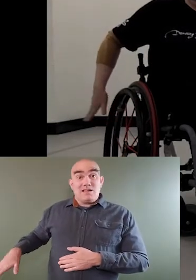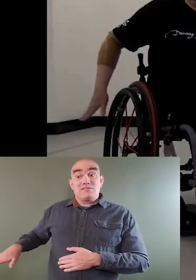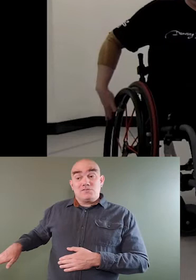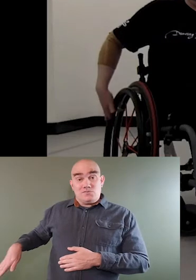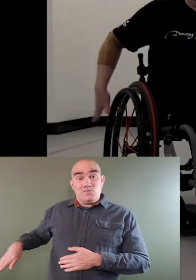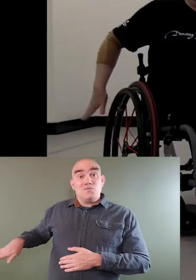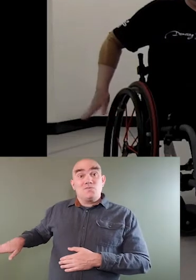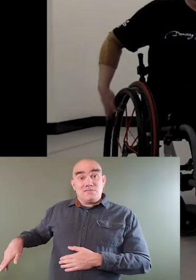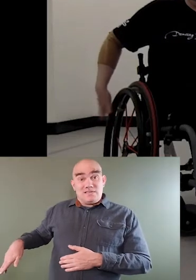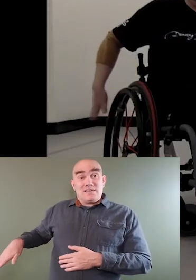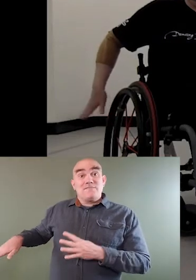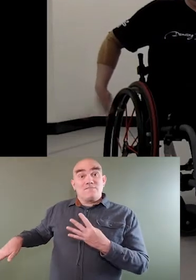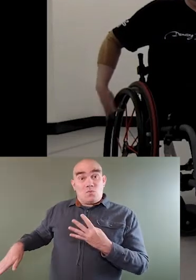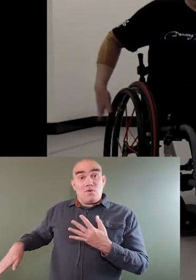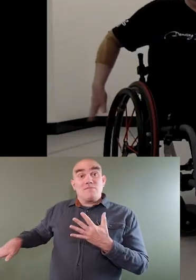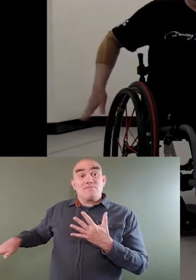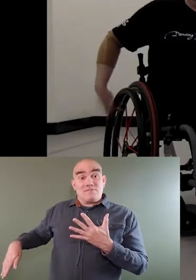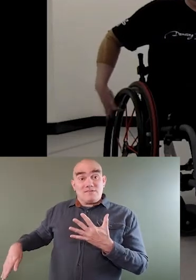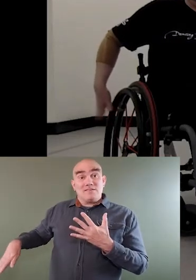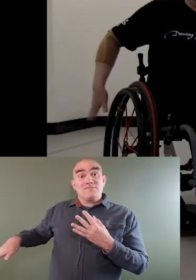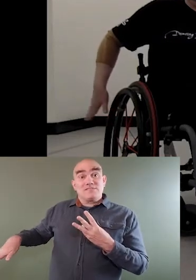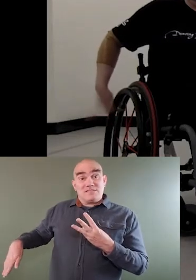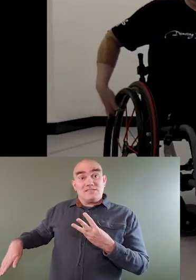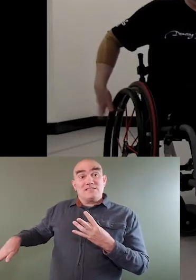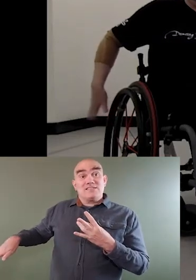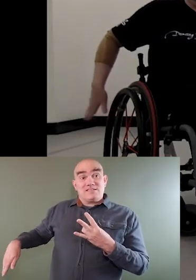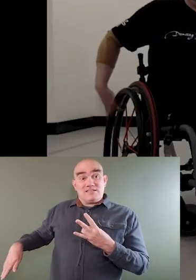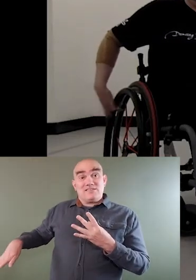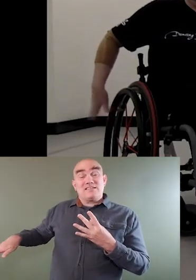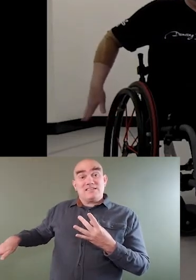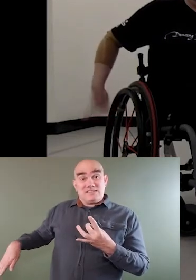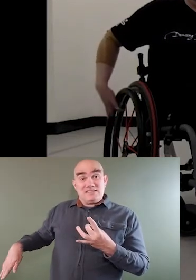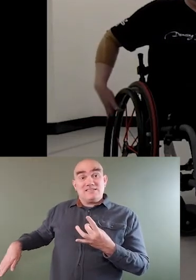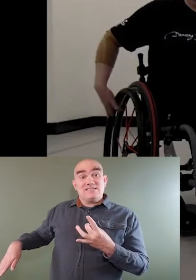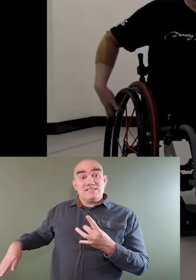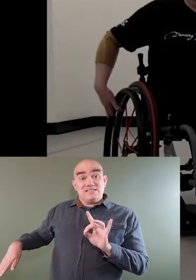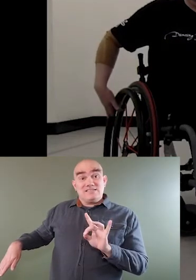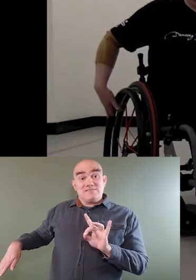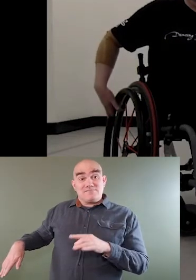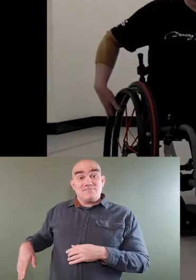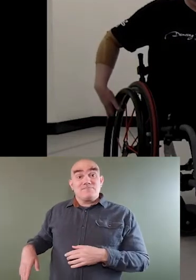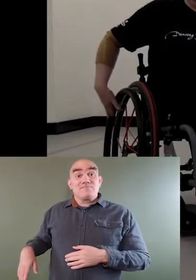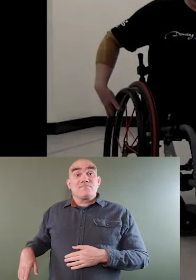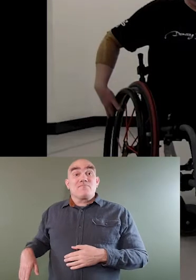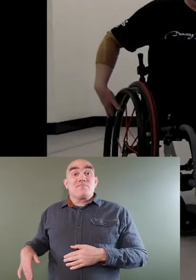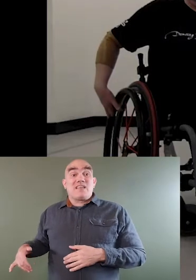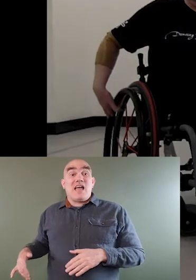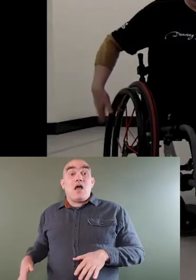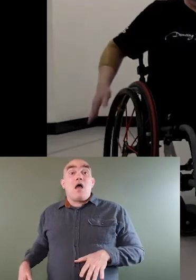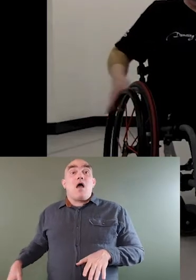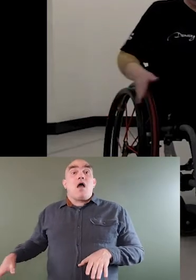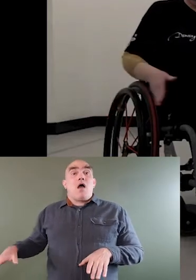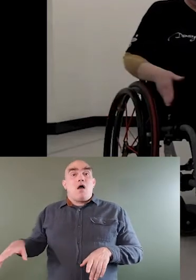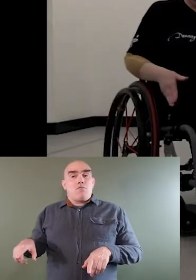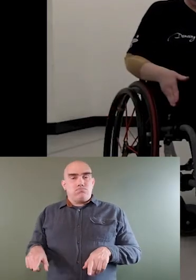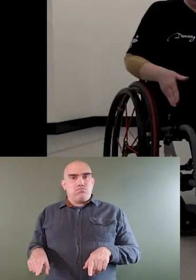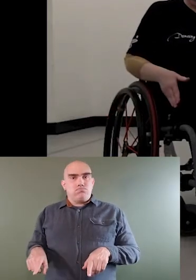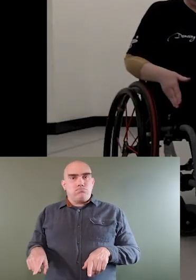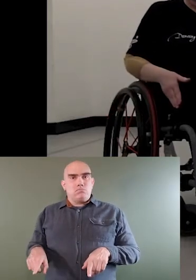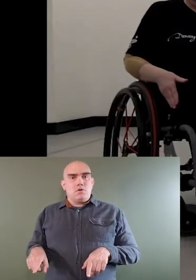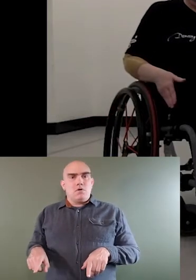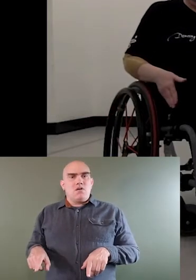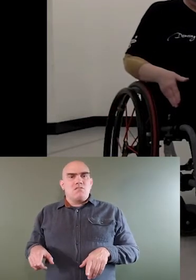1, 2, 3, 4, 5, 6, 7, 8. We're going to travel back to the side, prepare in that